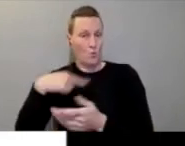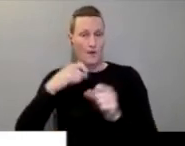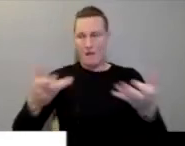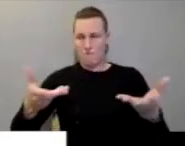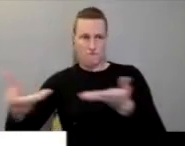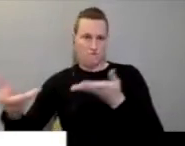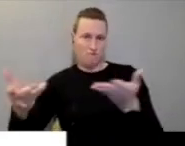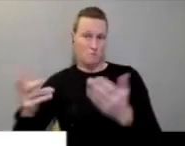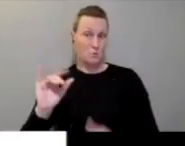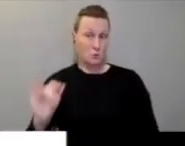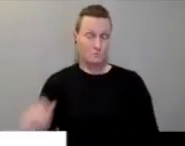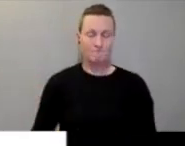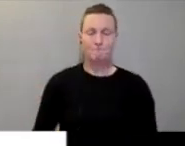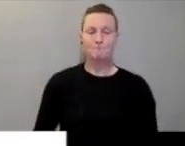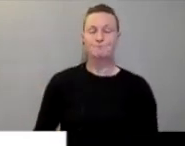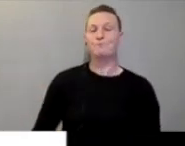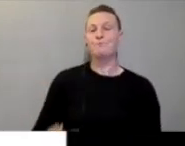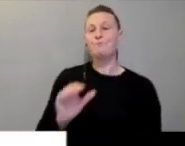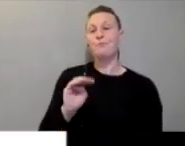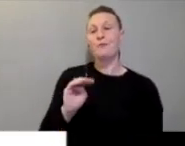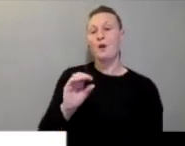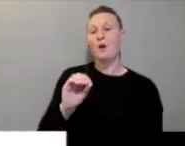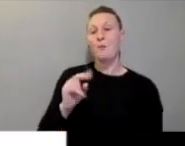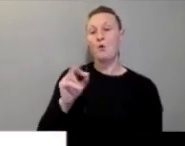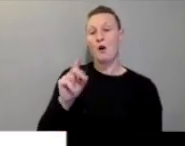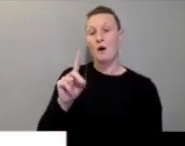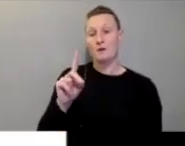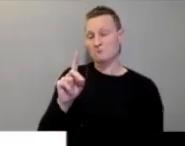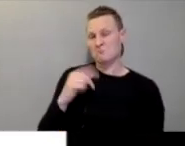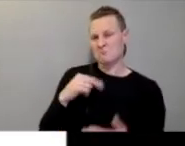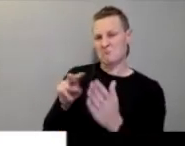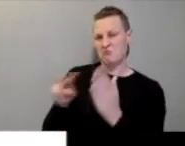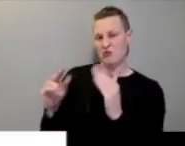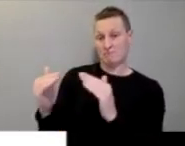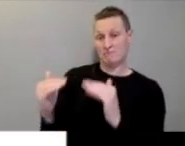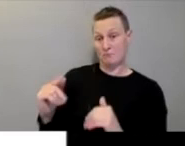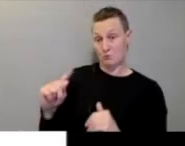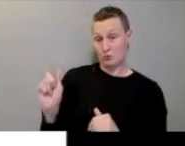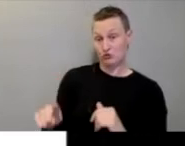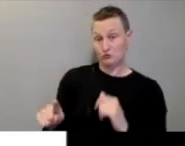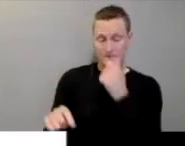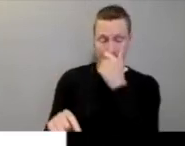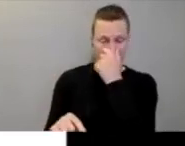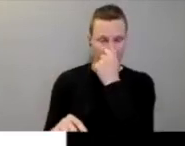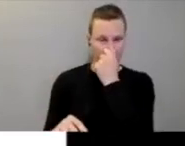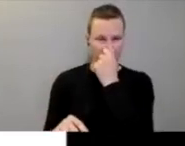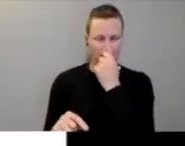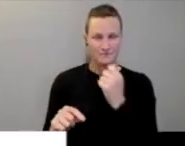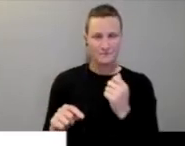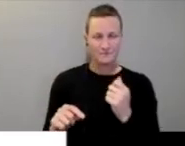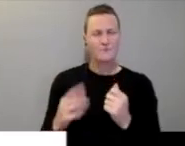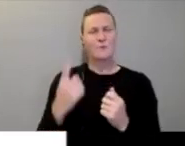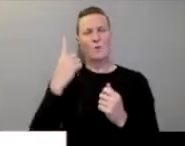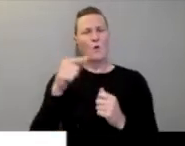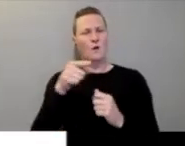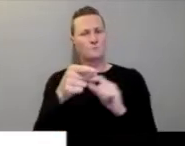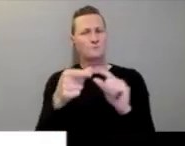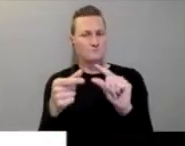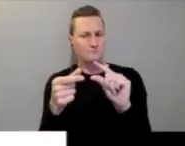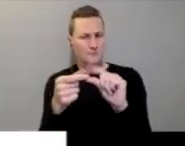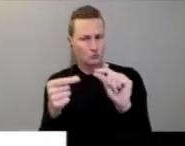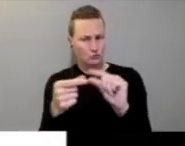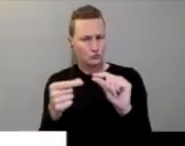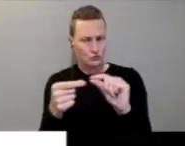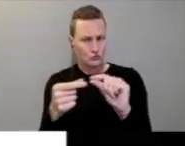Great. So another question that we have is, the network, it was mentioned that the activities need to